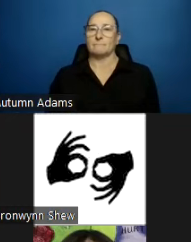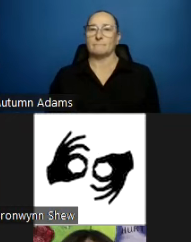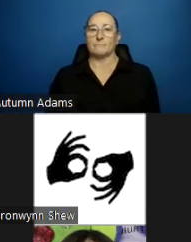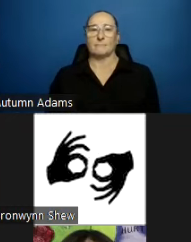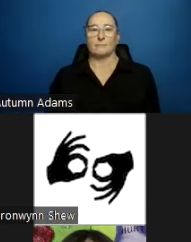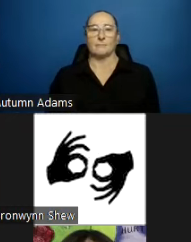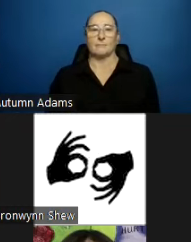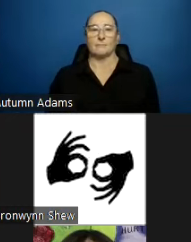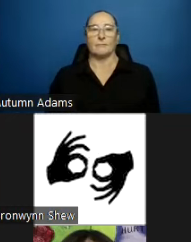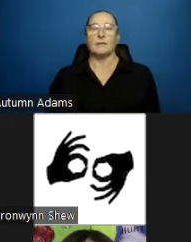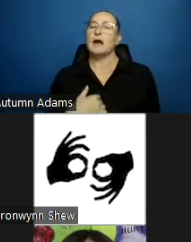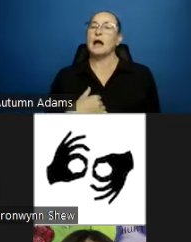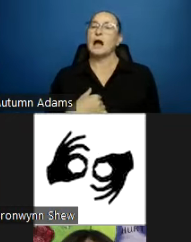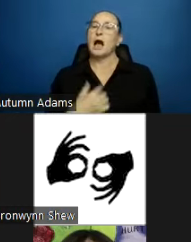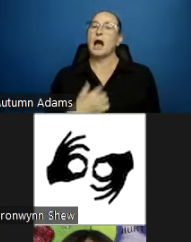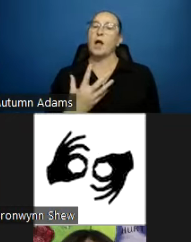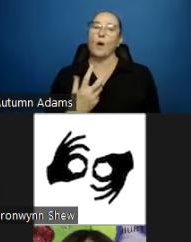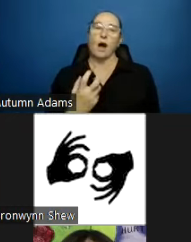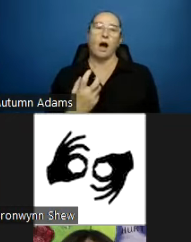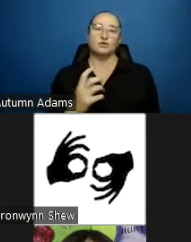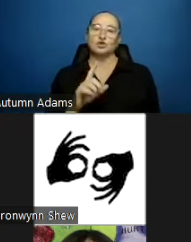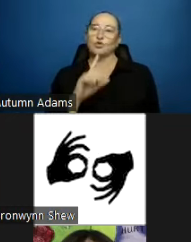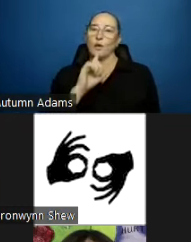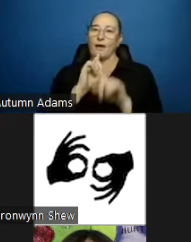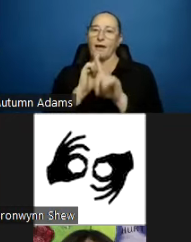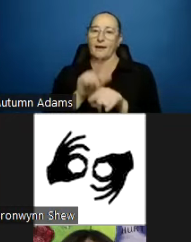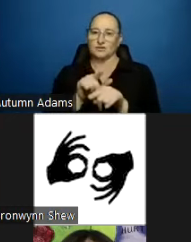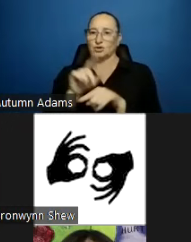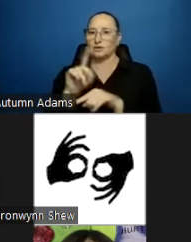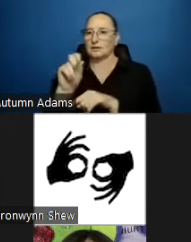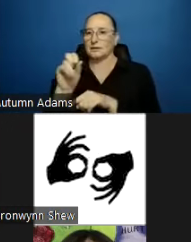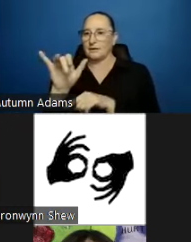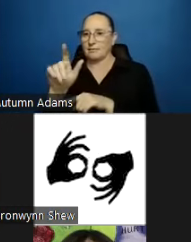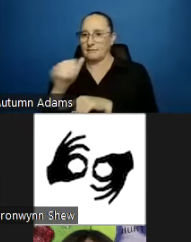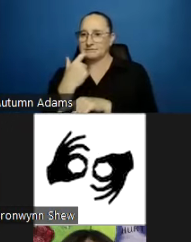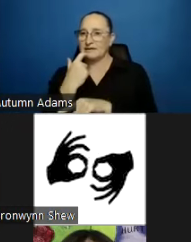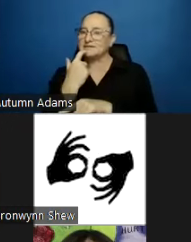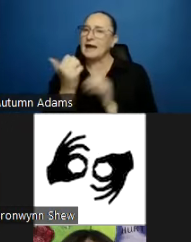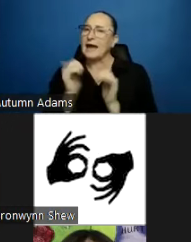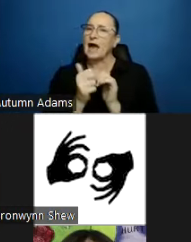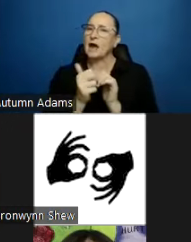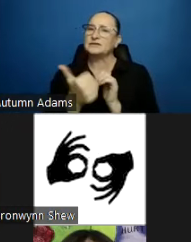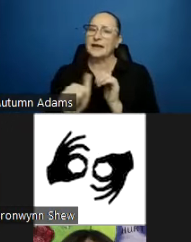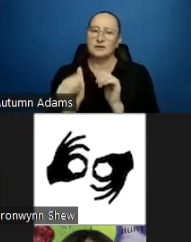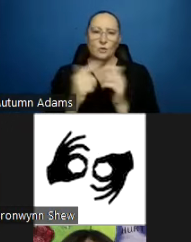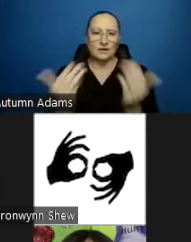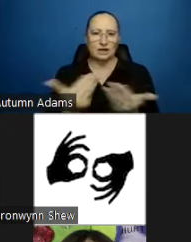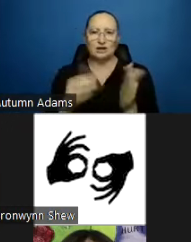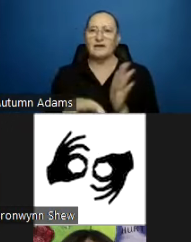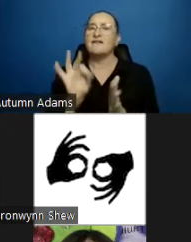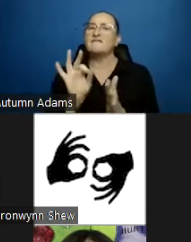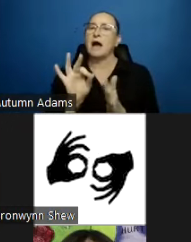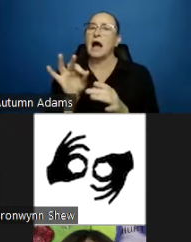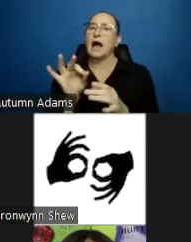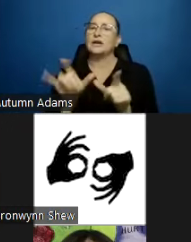Okay, I want to answer one person. Kayla says, how does anyone here find your local certified